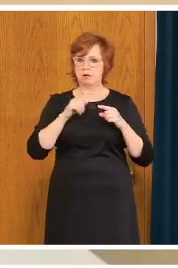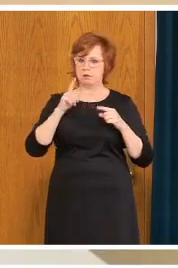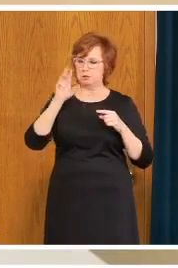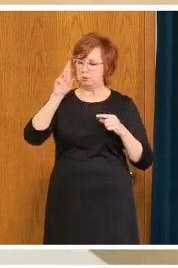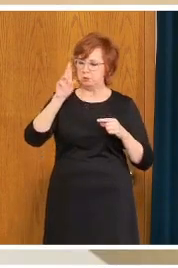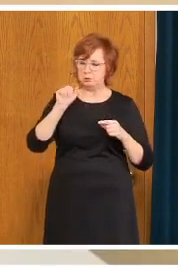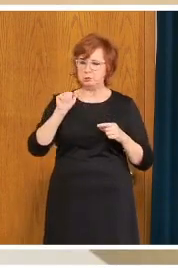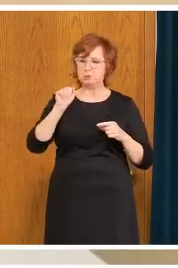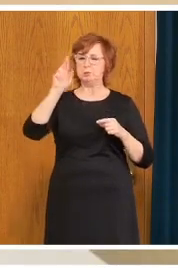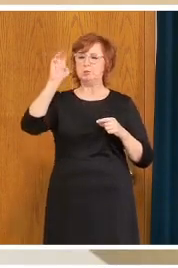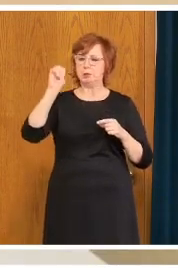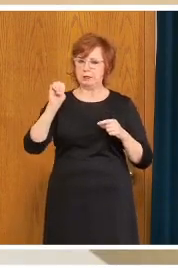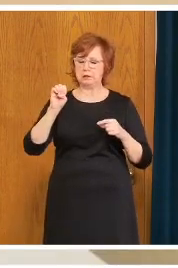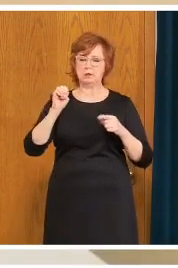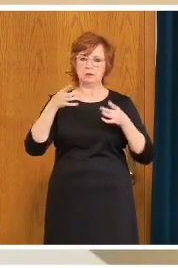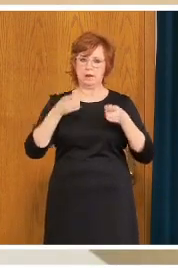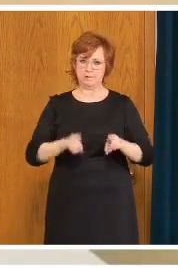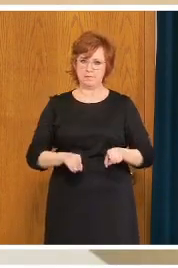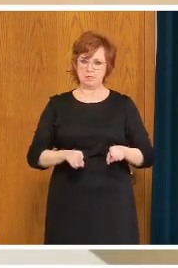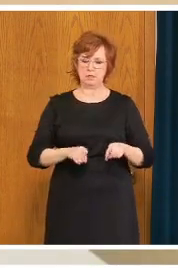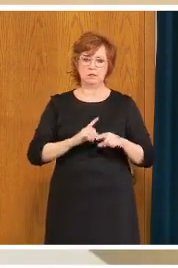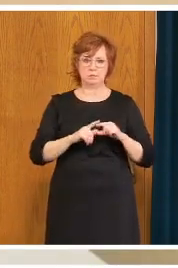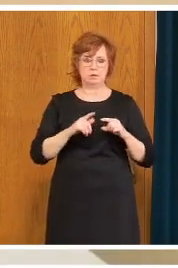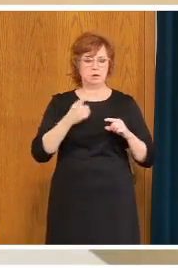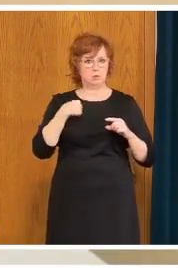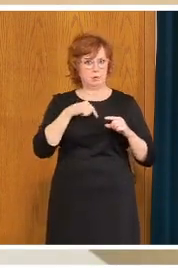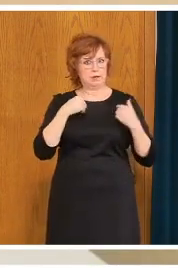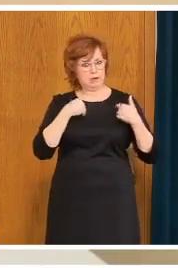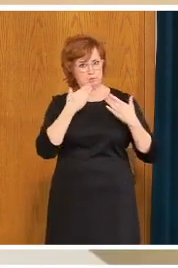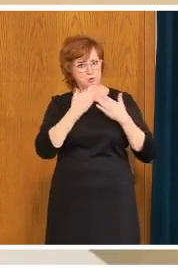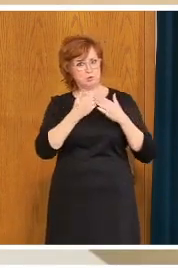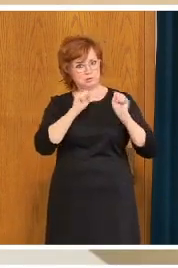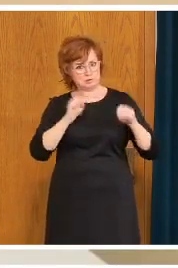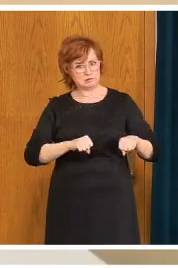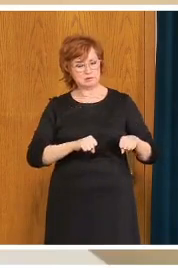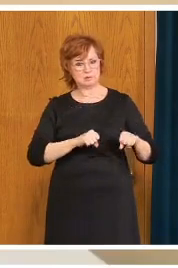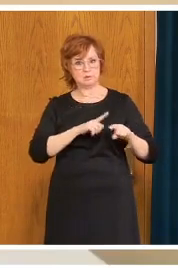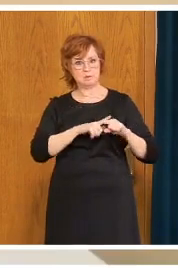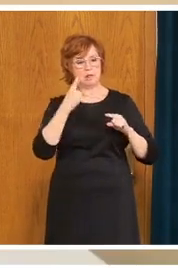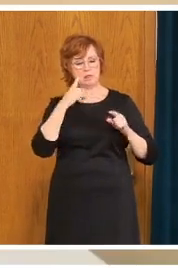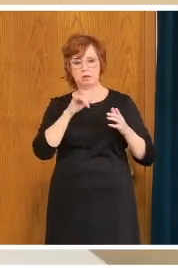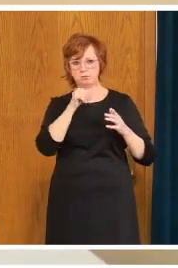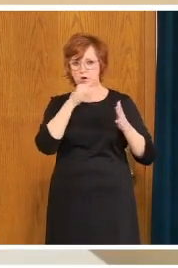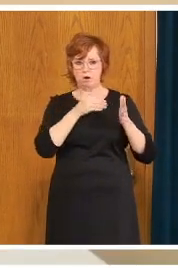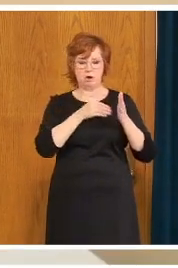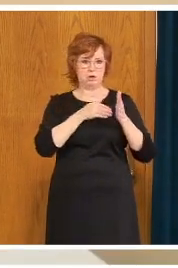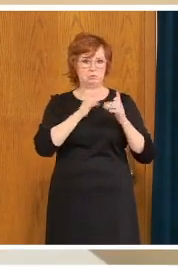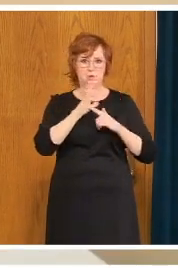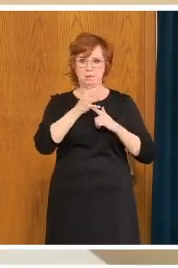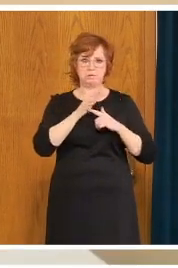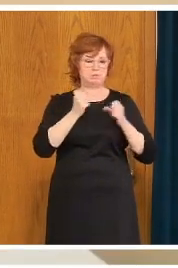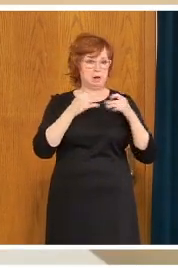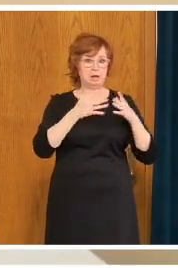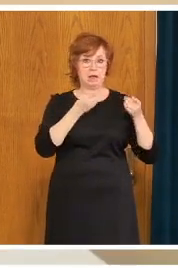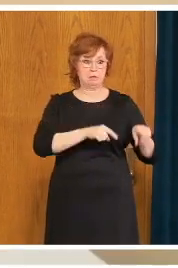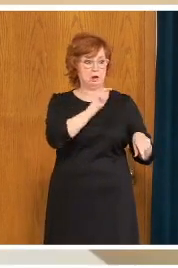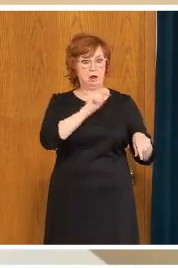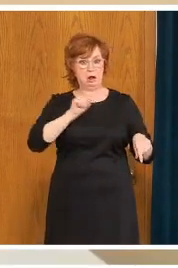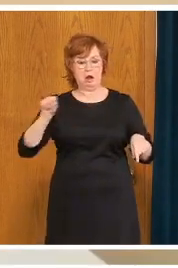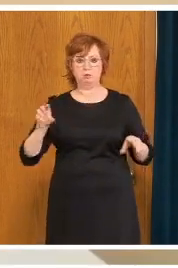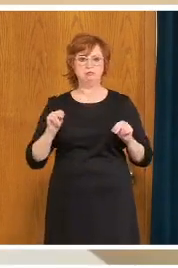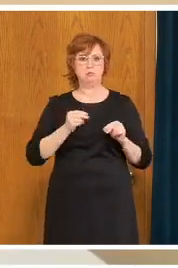well-developed system to investigate and report and manage. And for those rare thrombotic events that have been reported due to vector-based